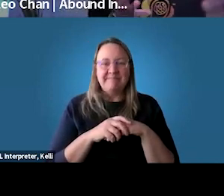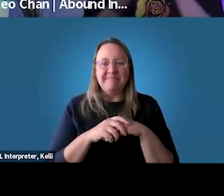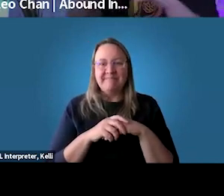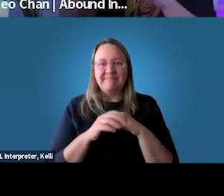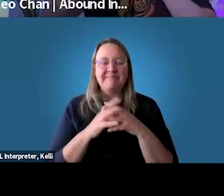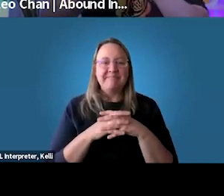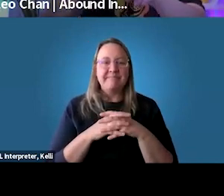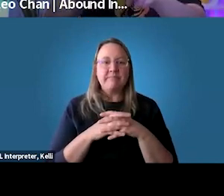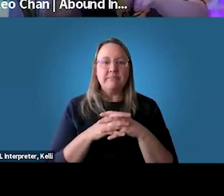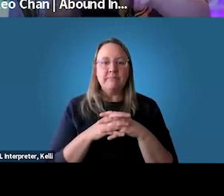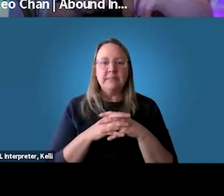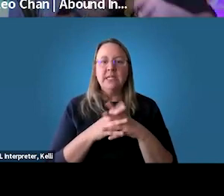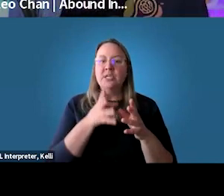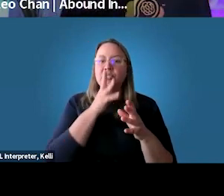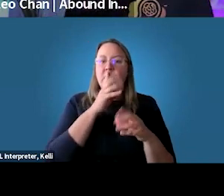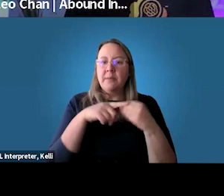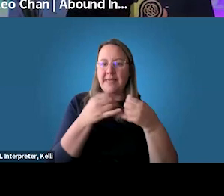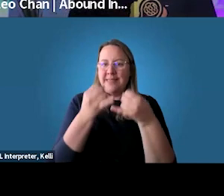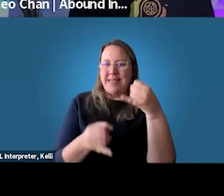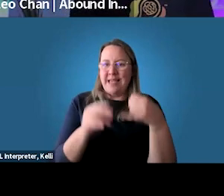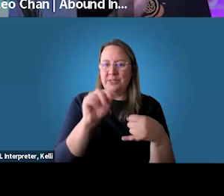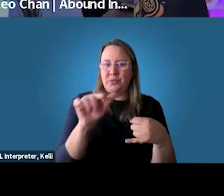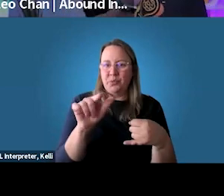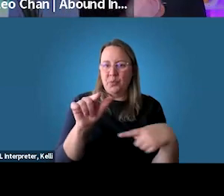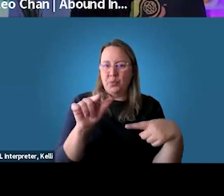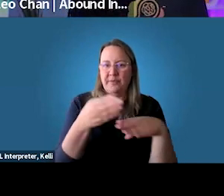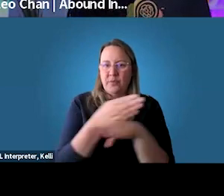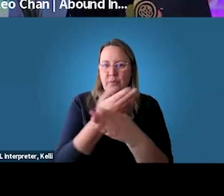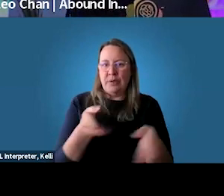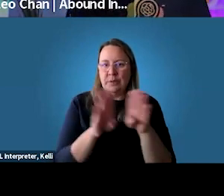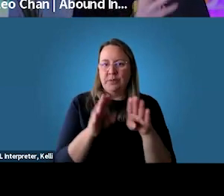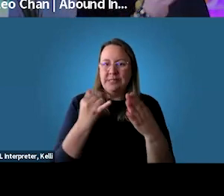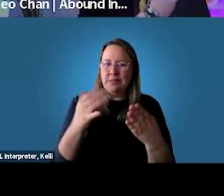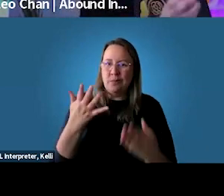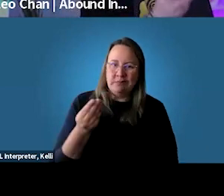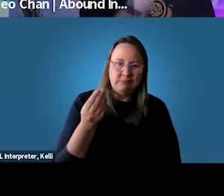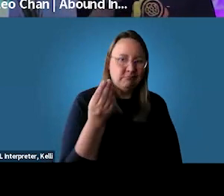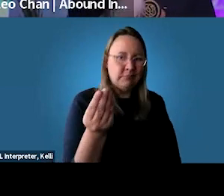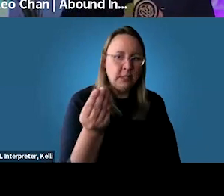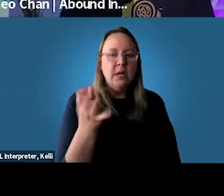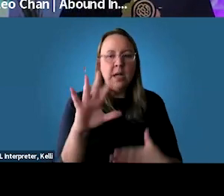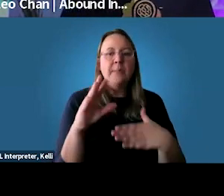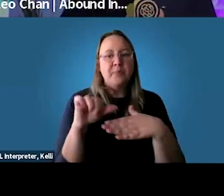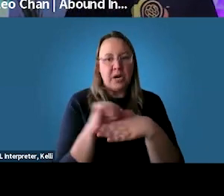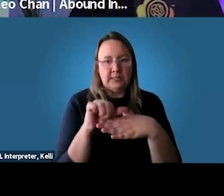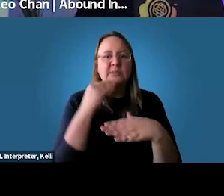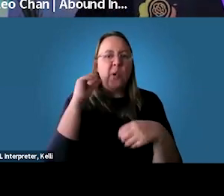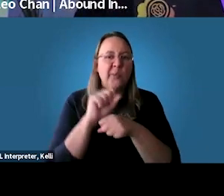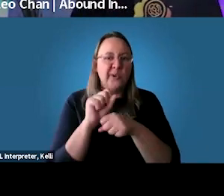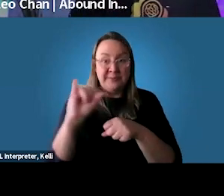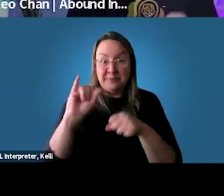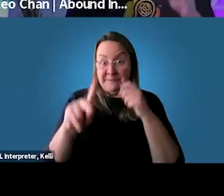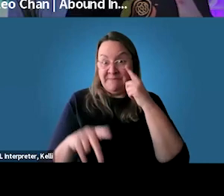shares outs there. All right, so I'm gonna talk to you about the last tool before I end because I still want to give this to you. You don't have a chance to practice it, but I'm gonna give you some homework. All